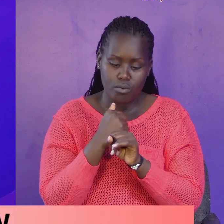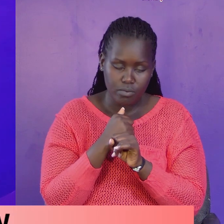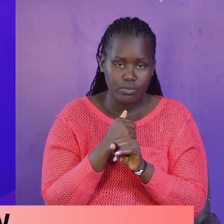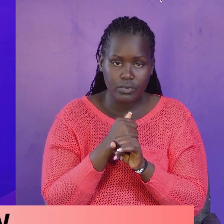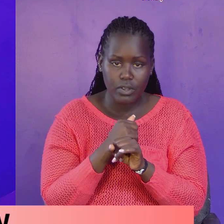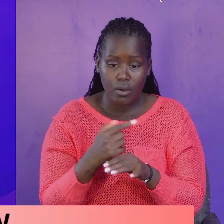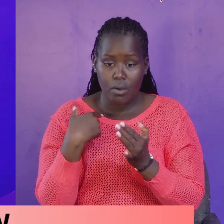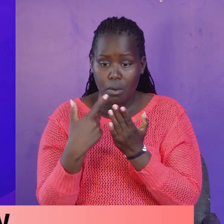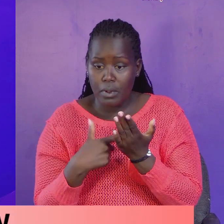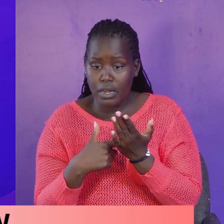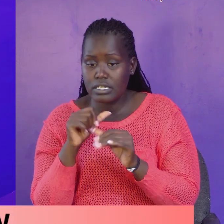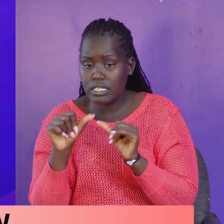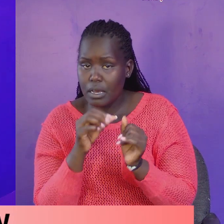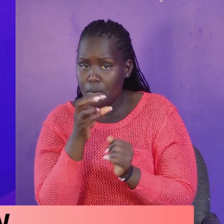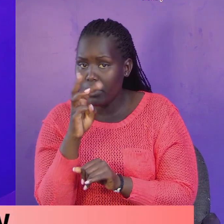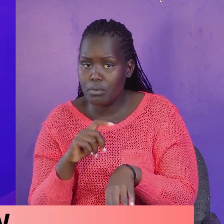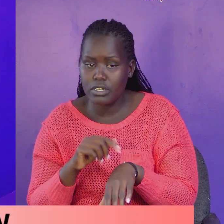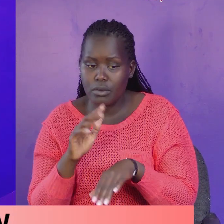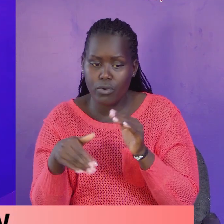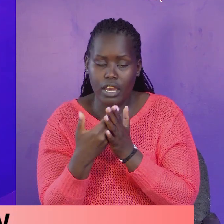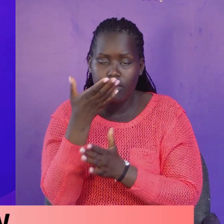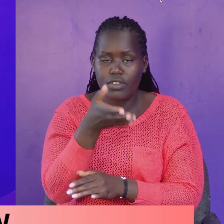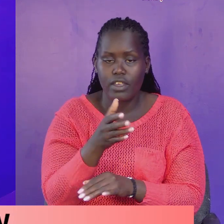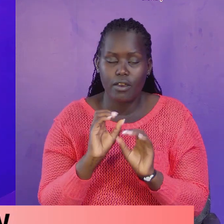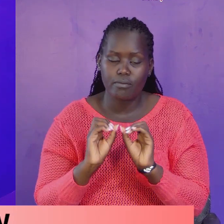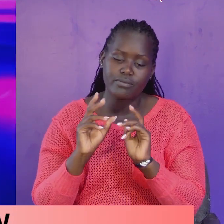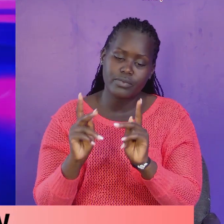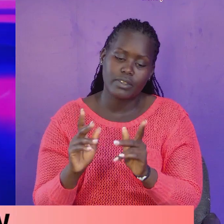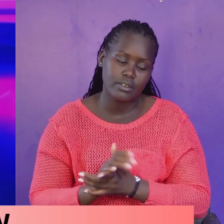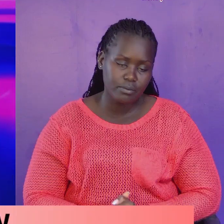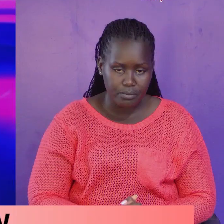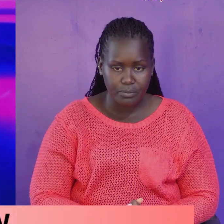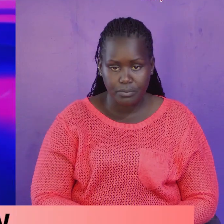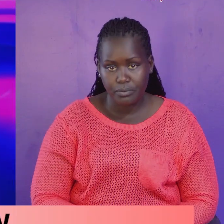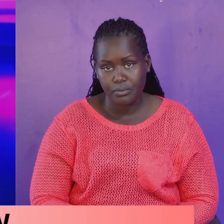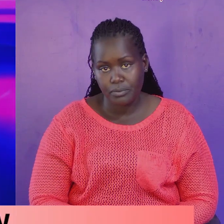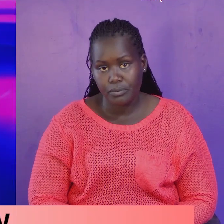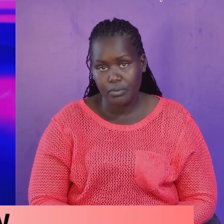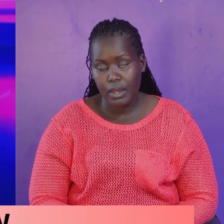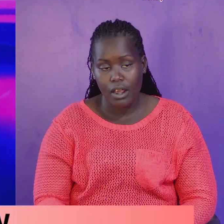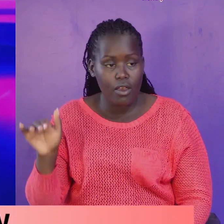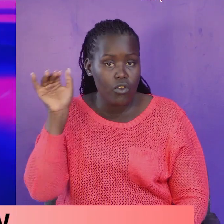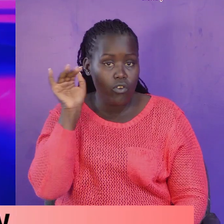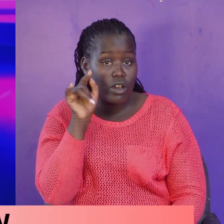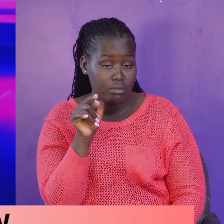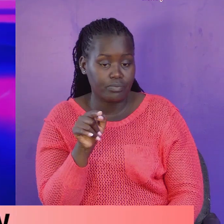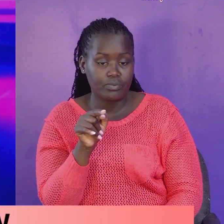be talking about them when we reach there. Yeah. All right. So you've had this guy,